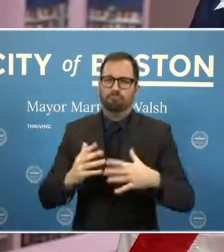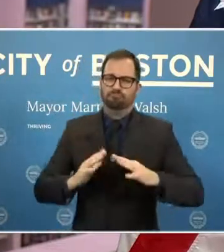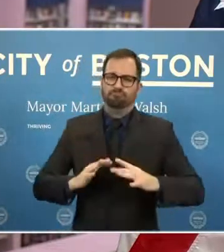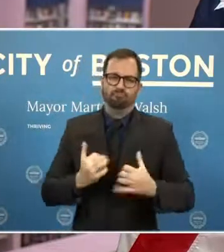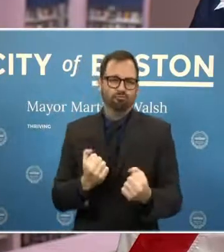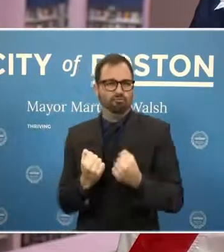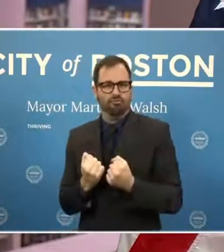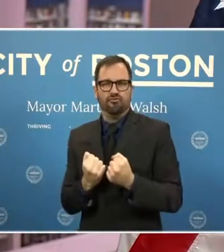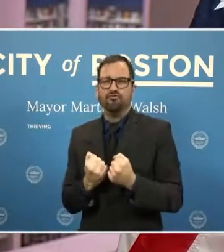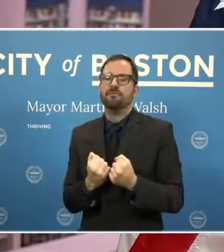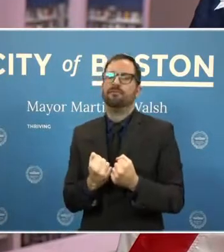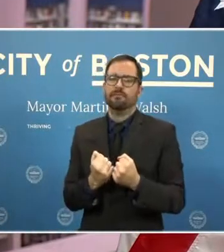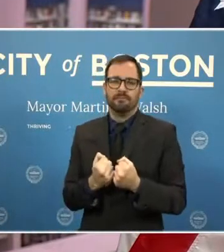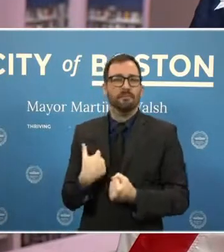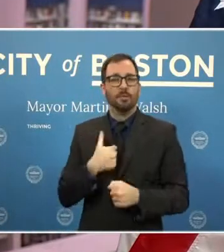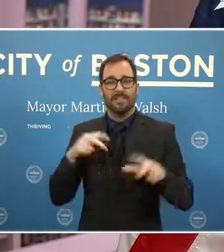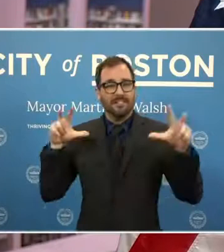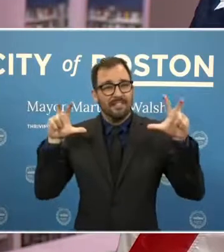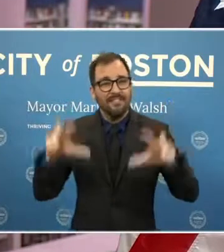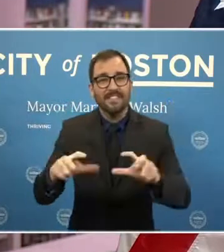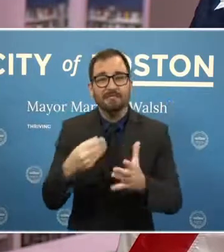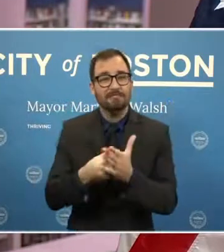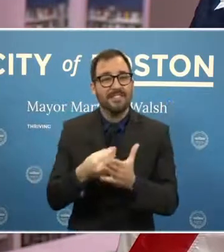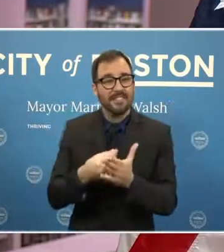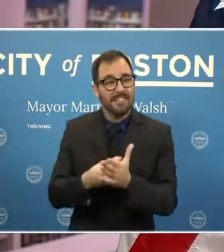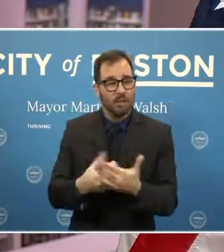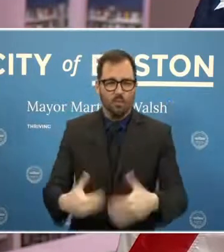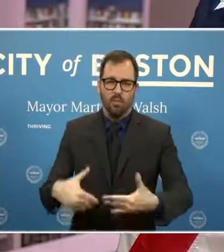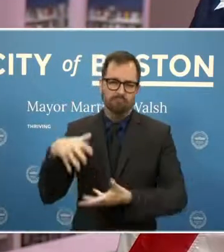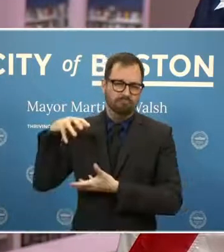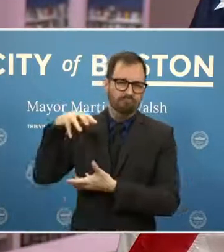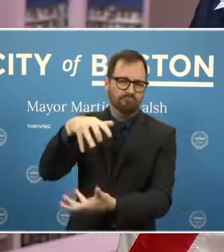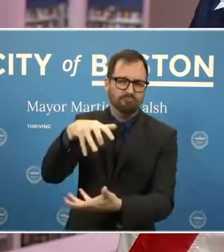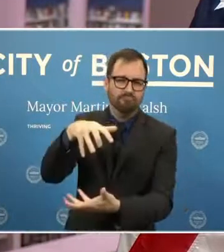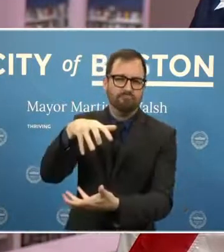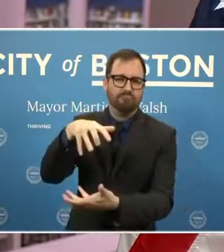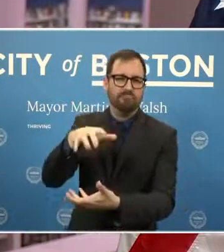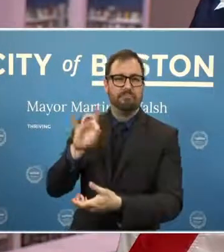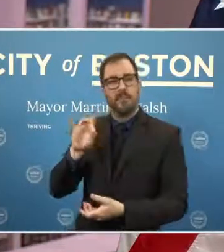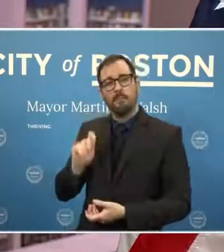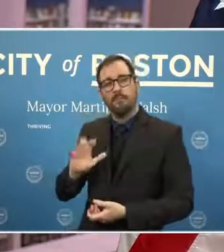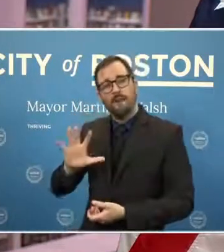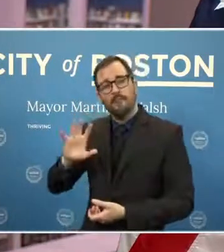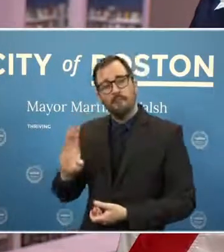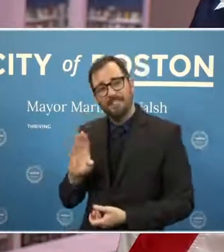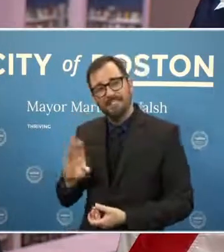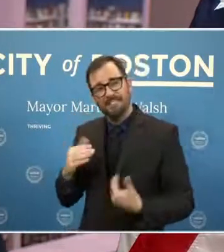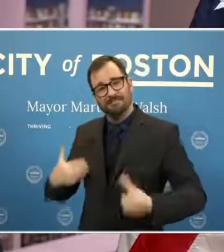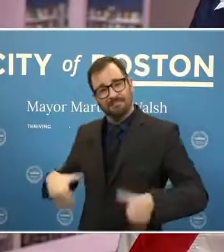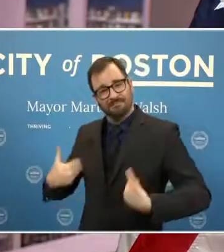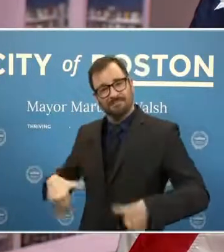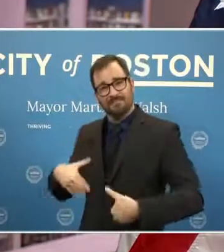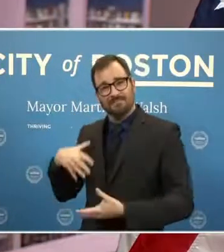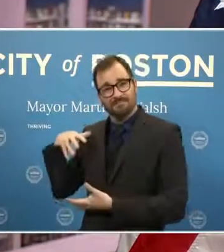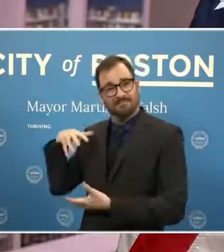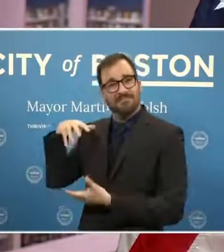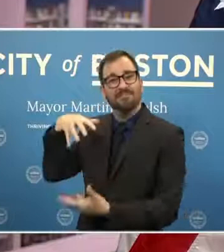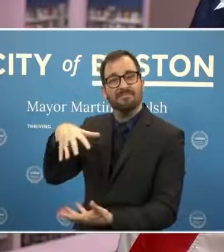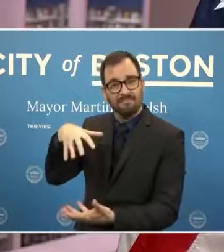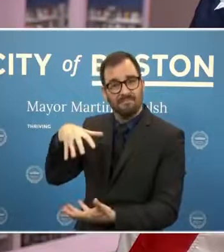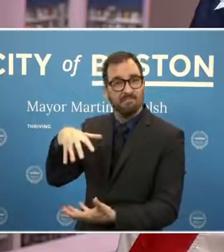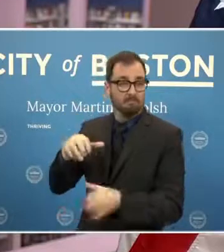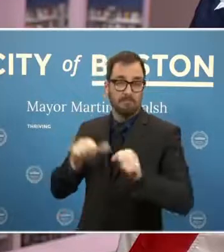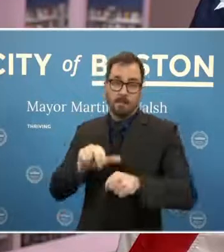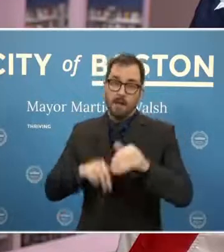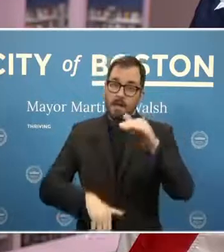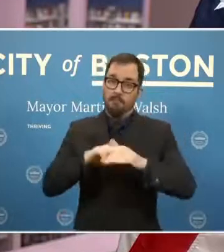of 35,000 new jobs. As we build back, we can bring these good jobs to every neighborhood. Green jobs